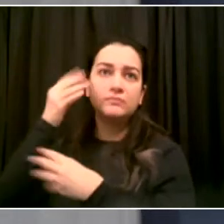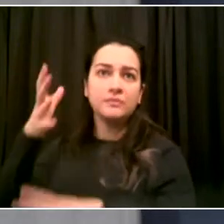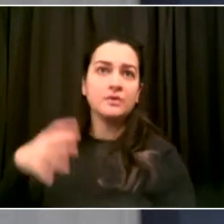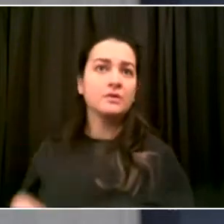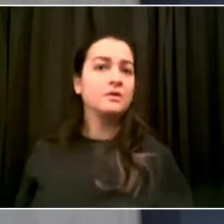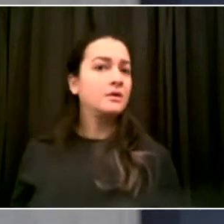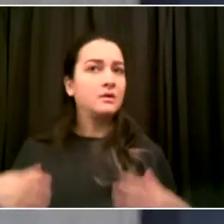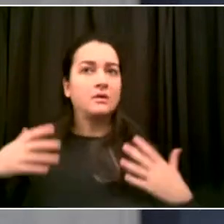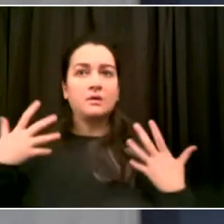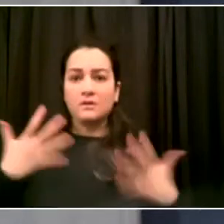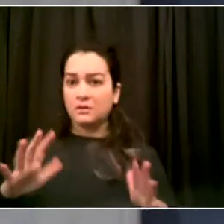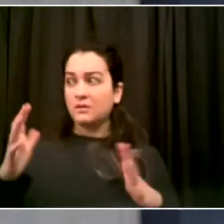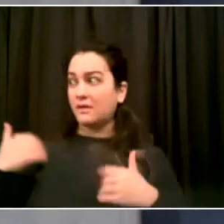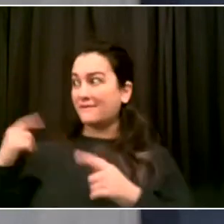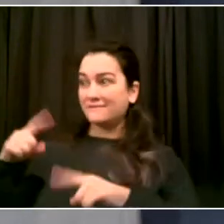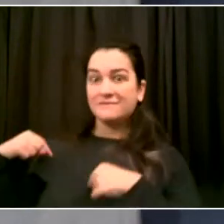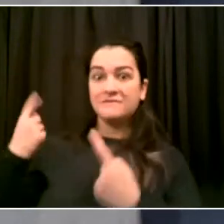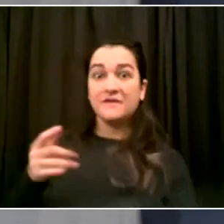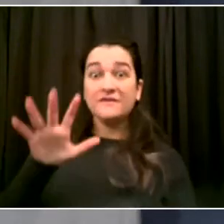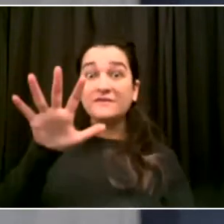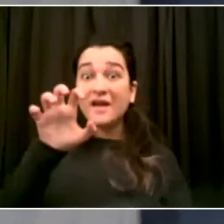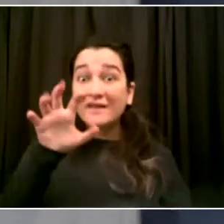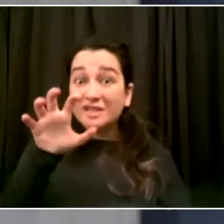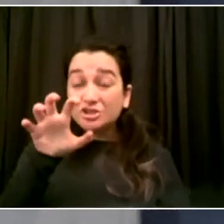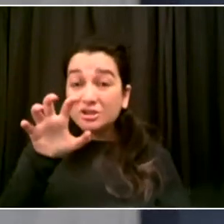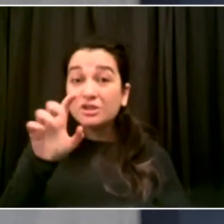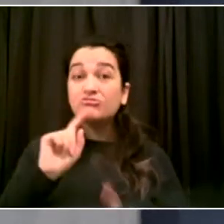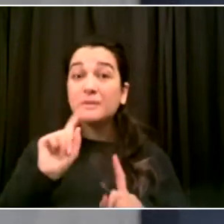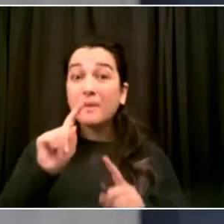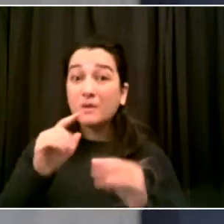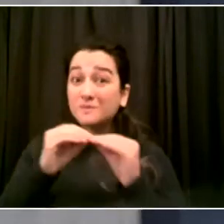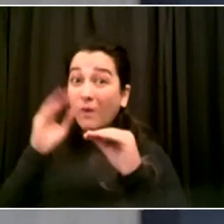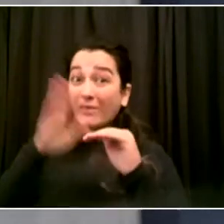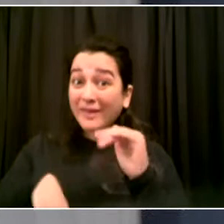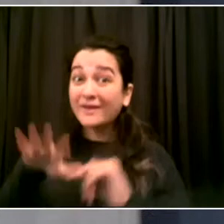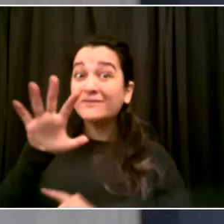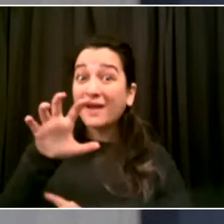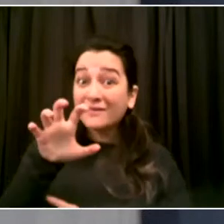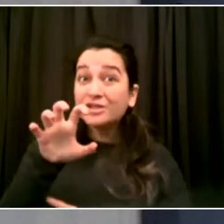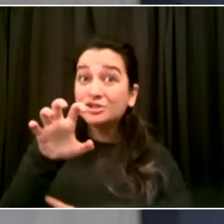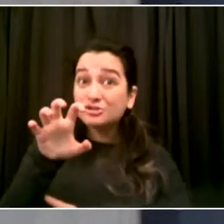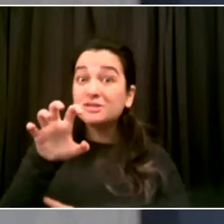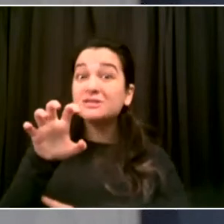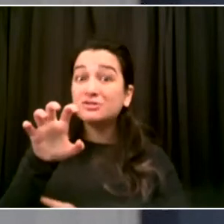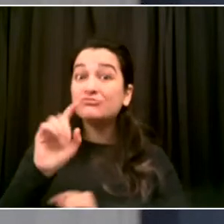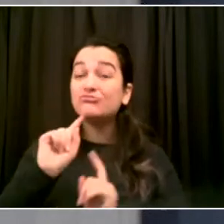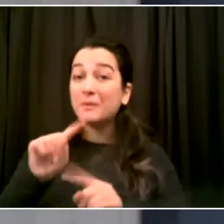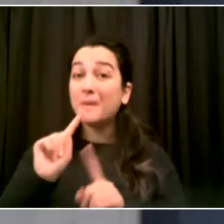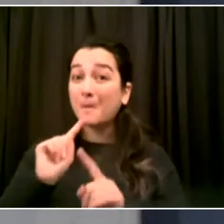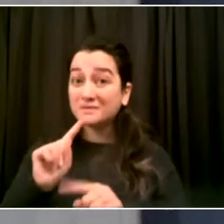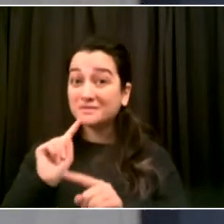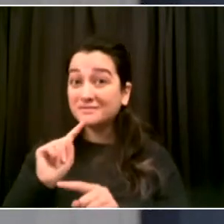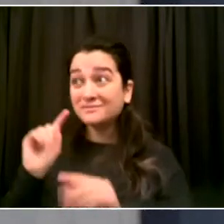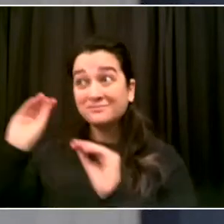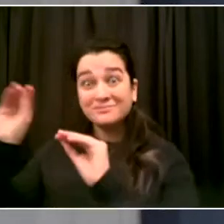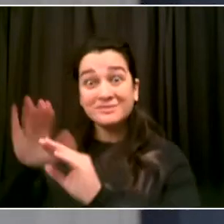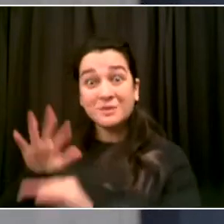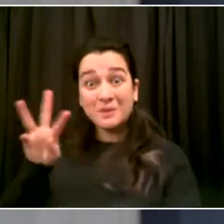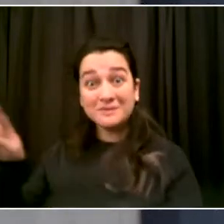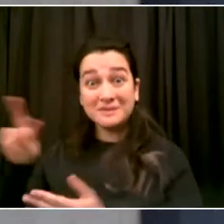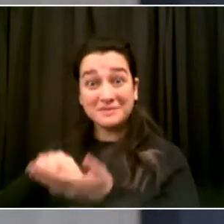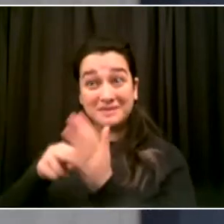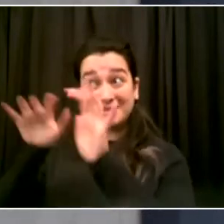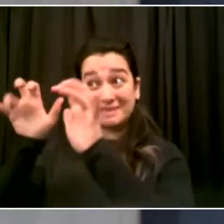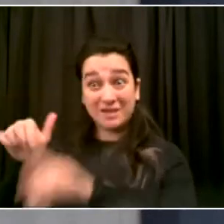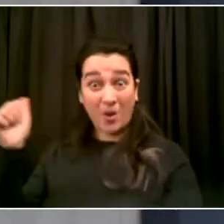reminders of my community's suffering since last January. To tell you the truth, we are scared, outraged, and devastated by